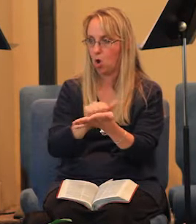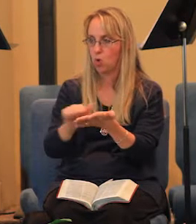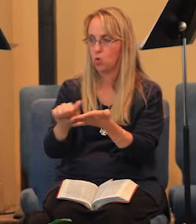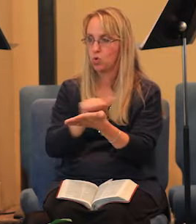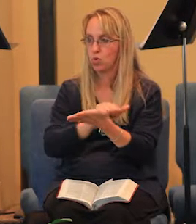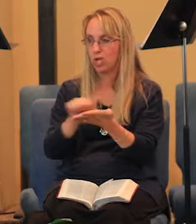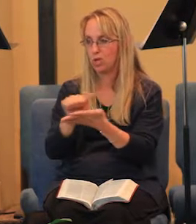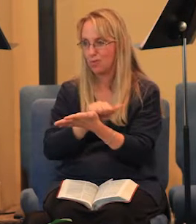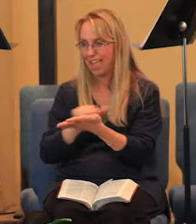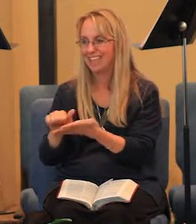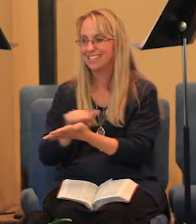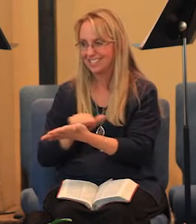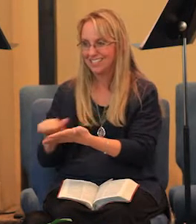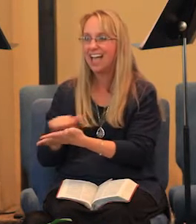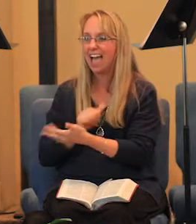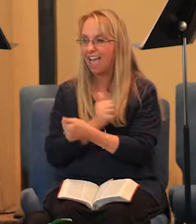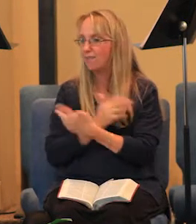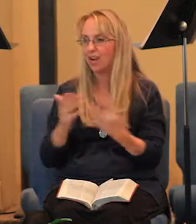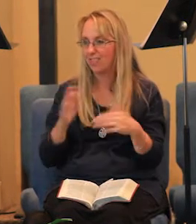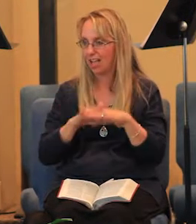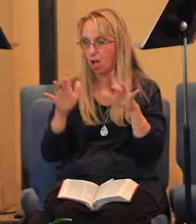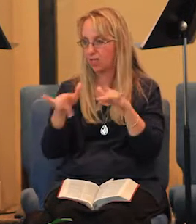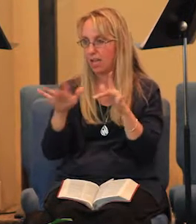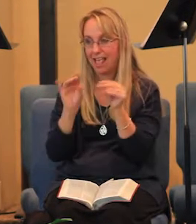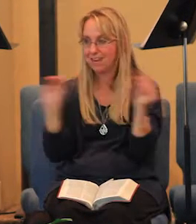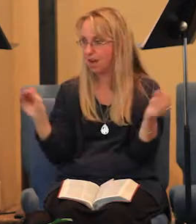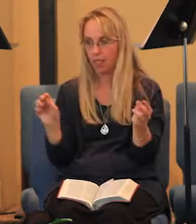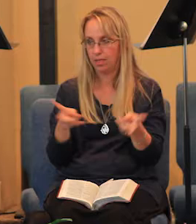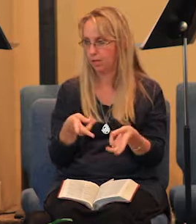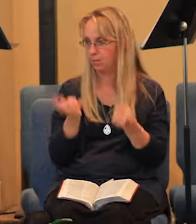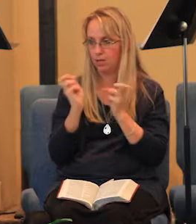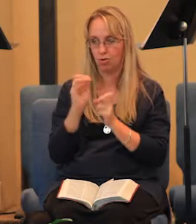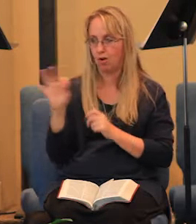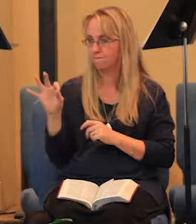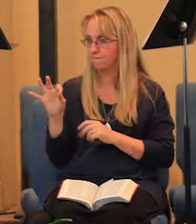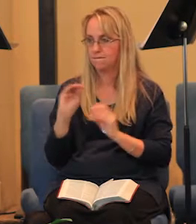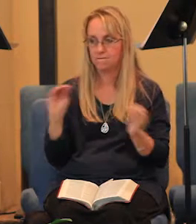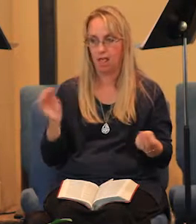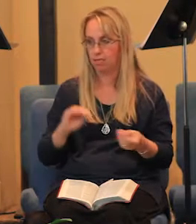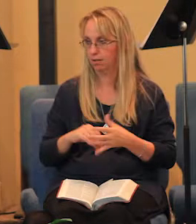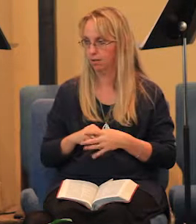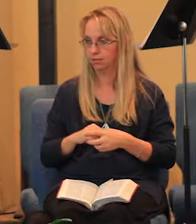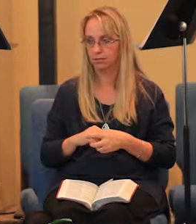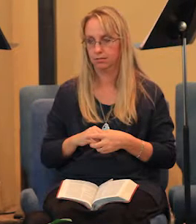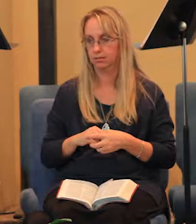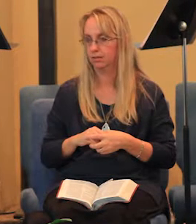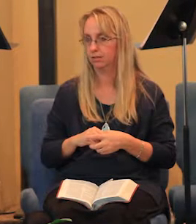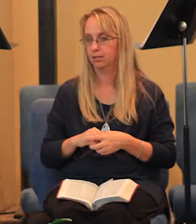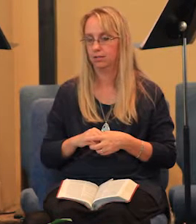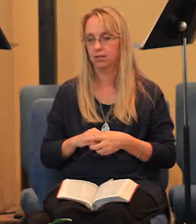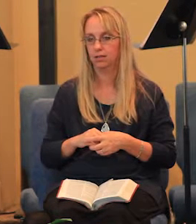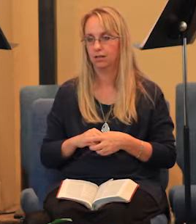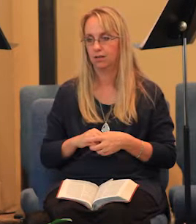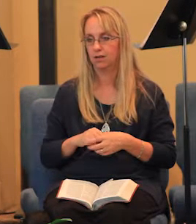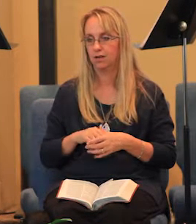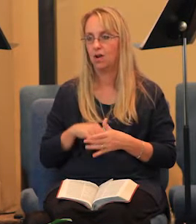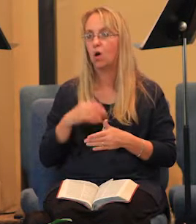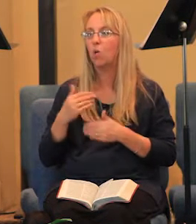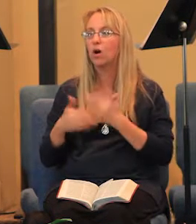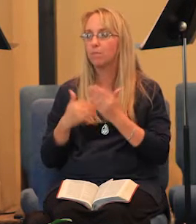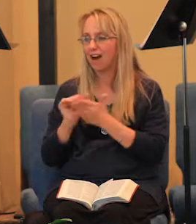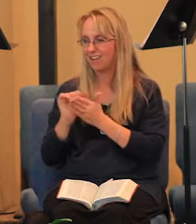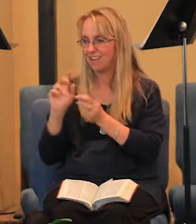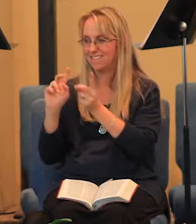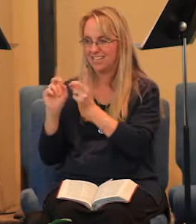everything that was on the cassette. And nothing could be recovered. Nothing. Which is part of why we go to